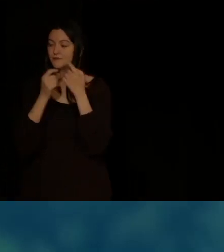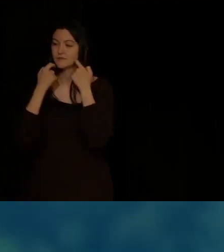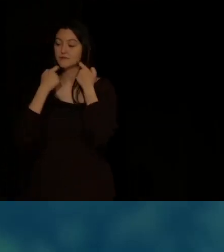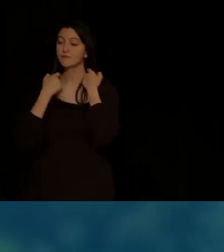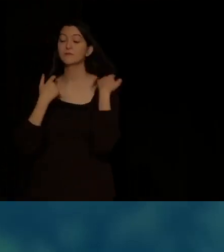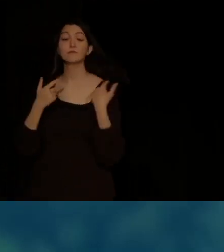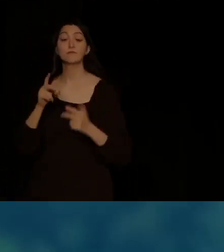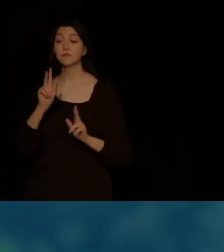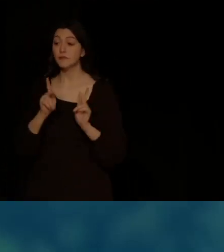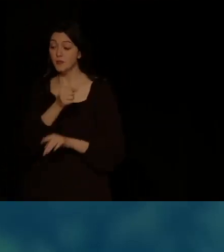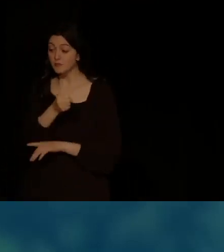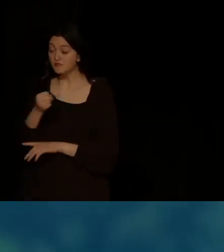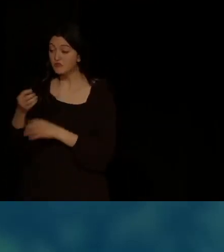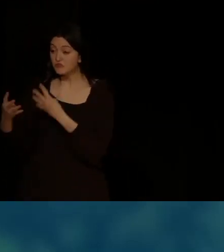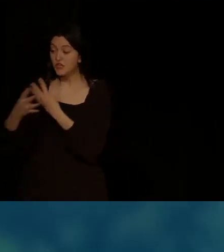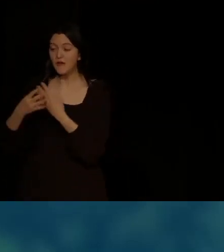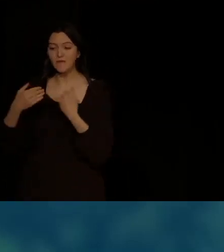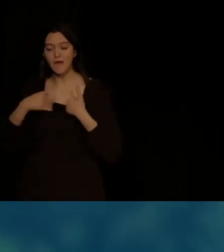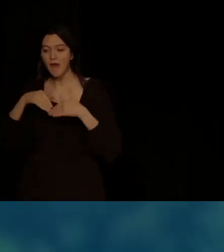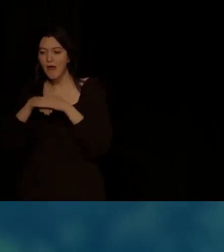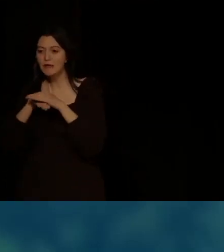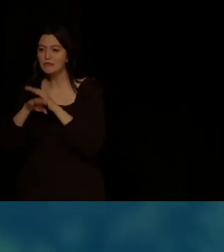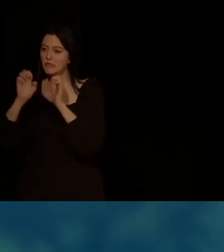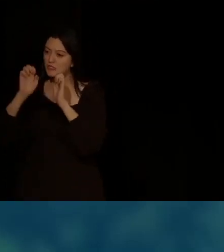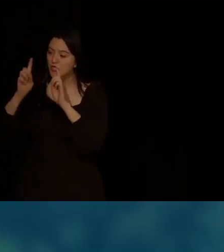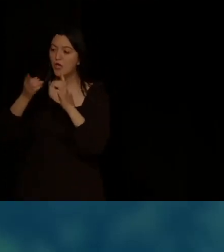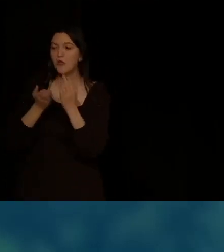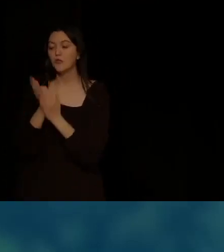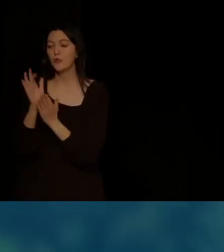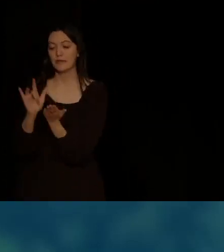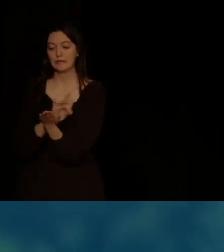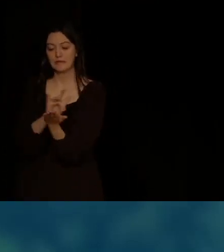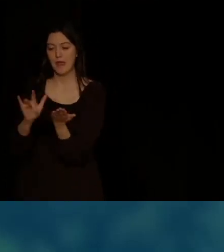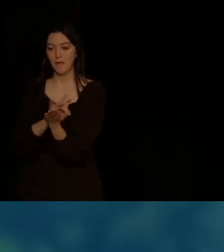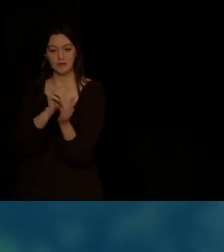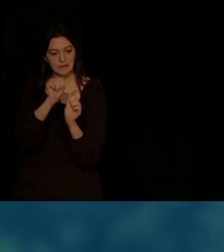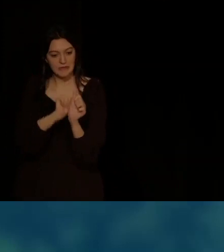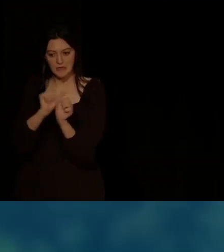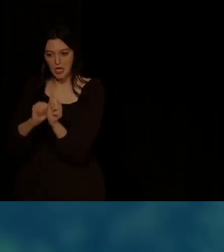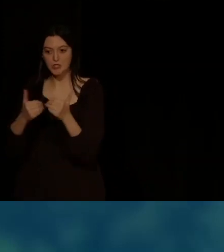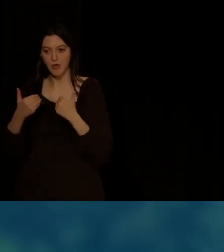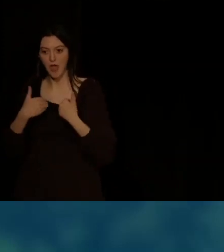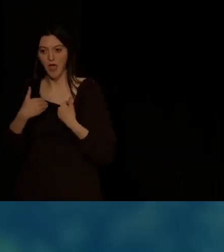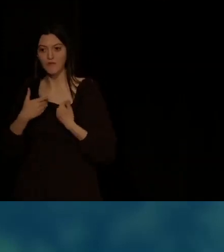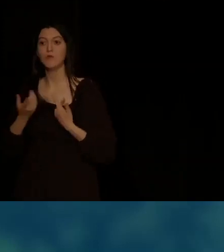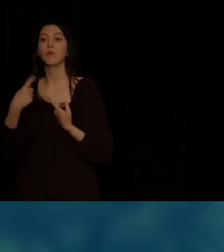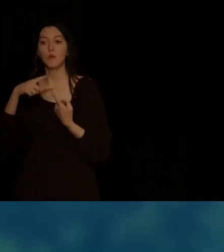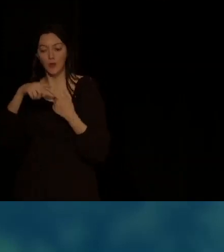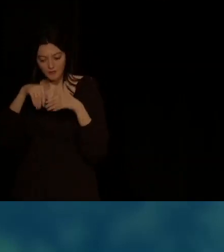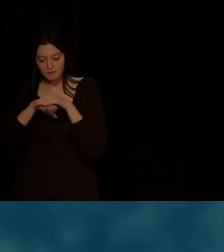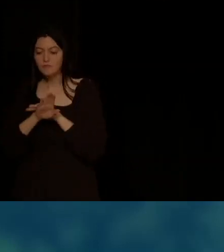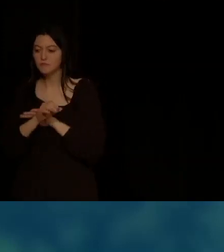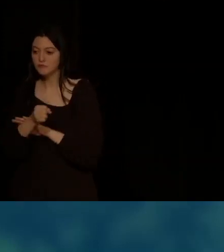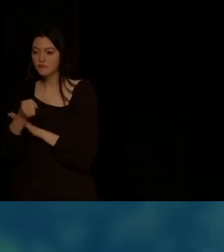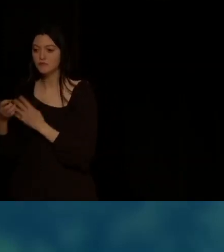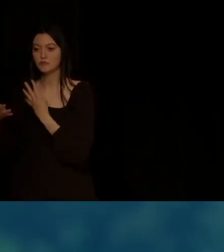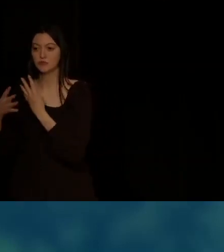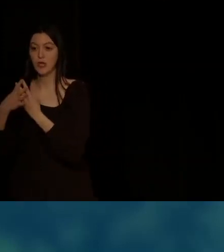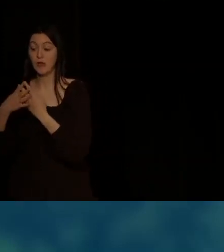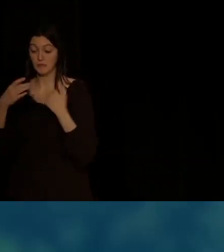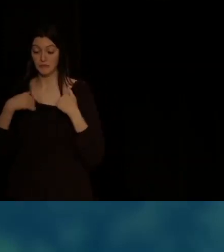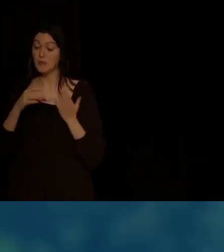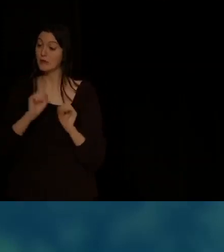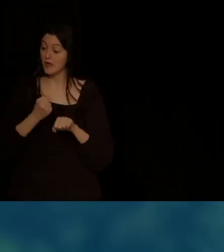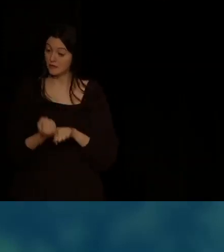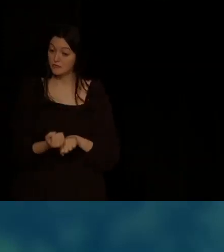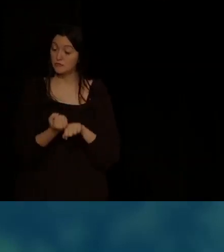Our residents have access to educational programs through the tablets that each of them receives at intake. The tablets allow residents to make